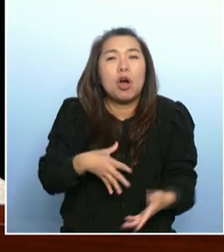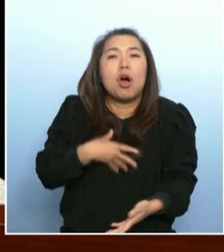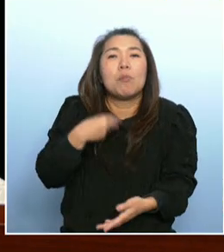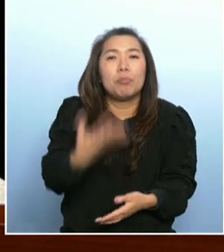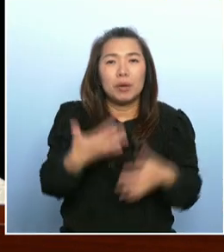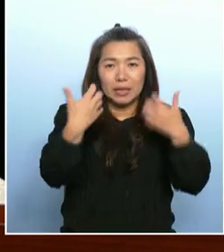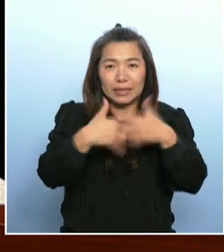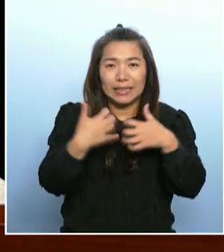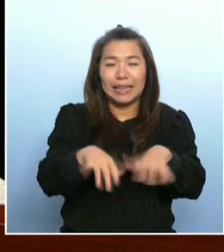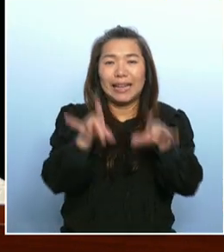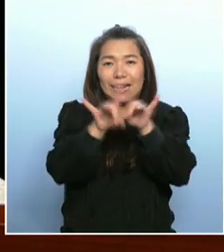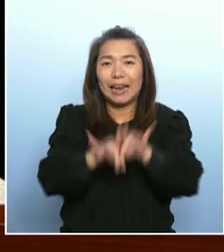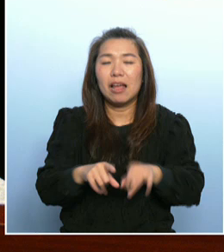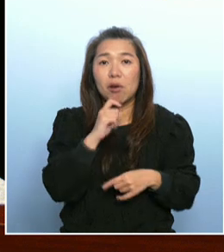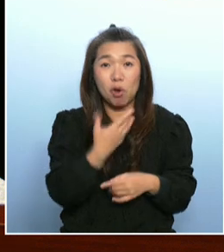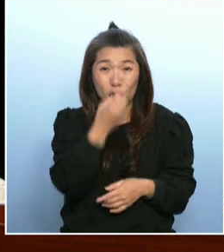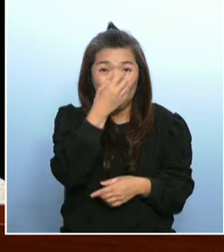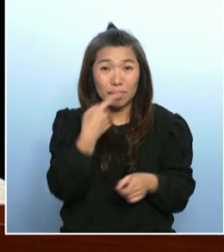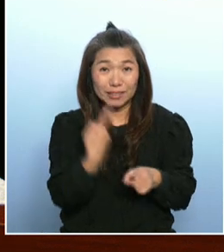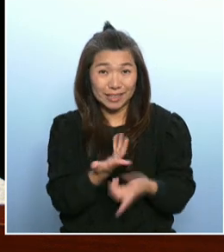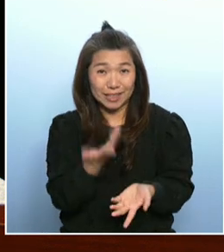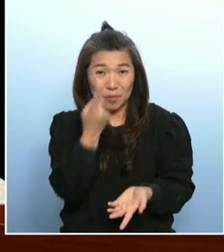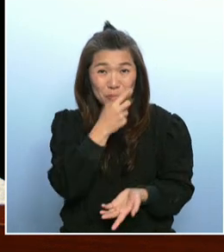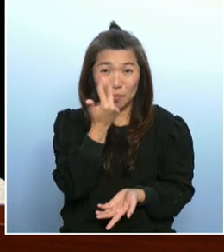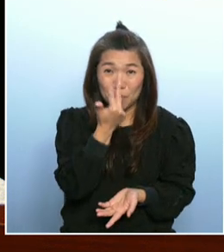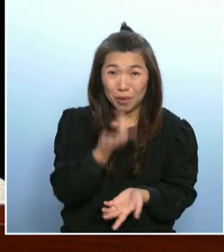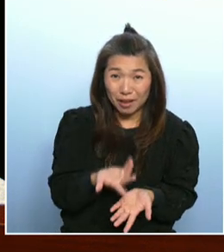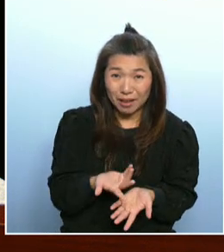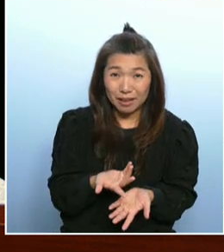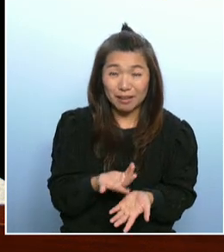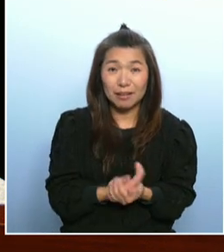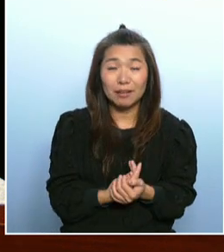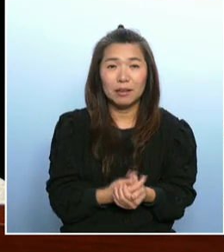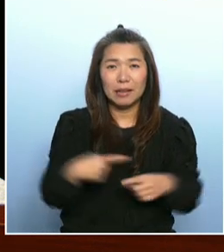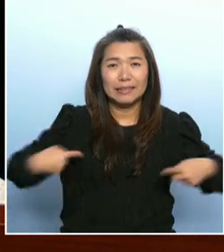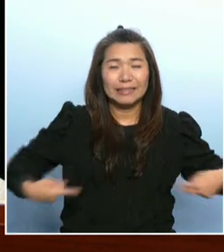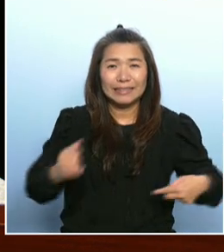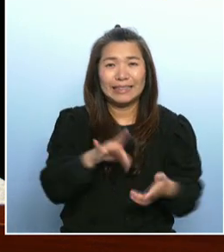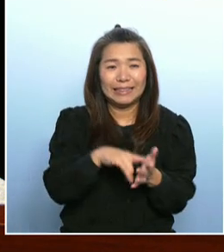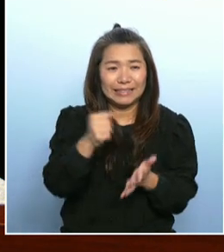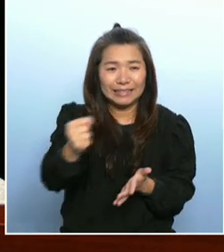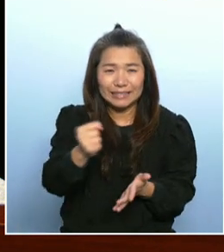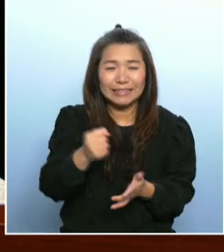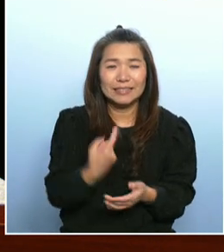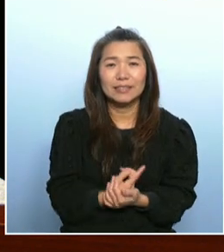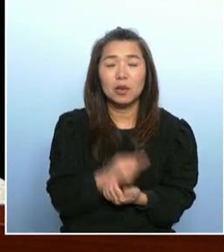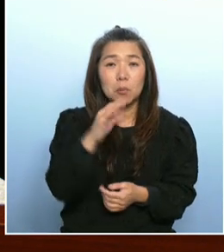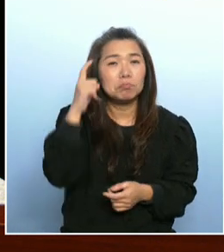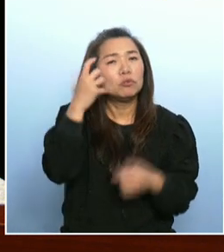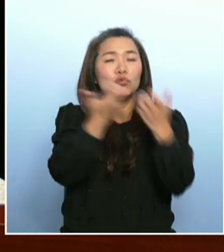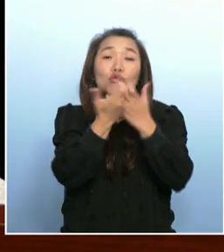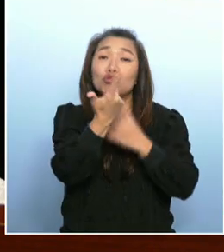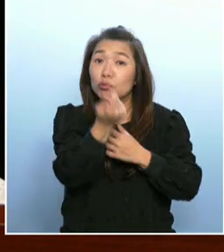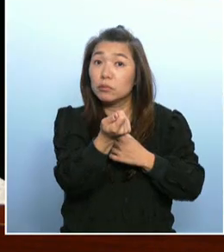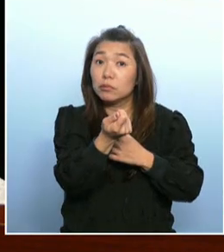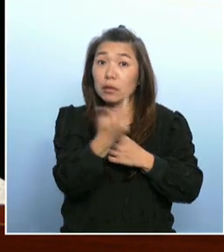on themselves to seek friends and companies to donate wheelchairs to them or